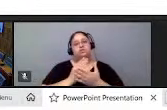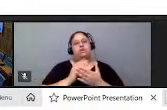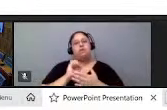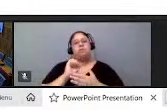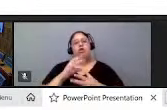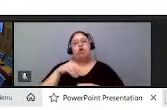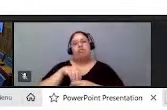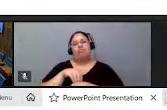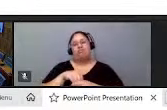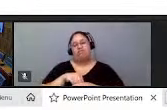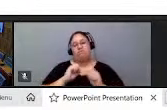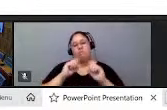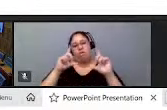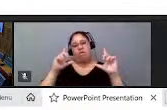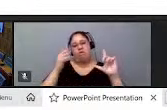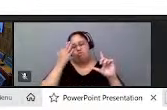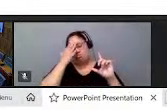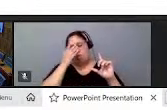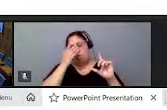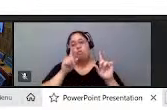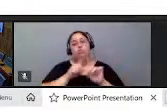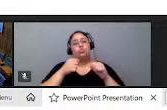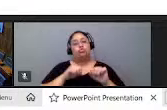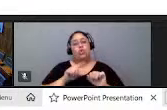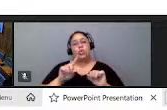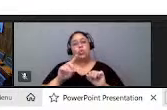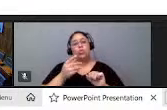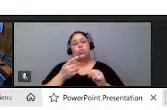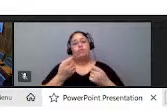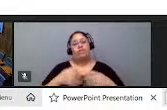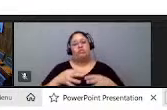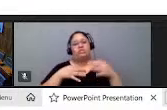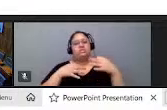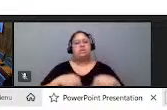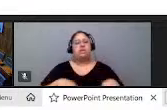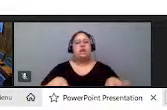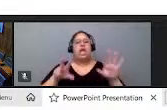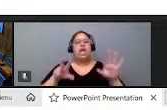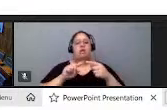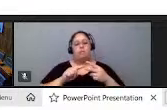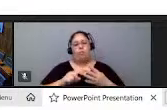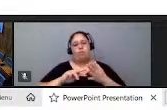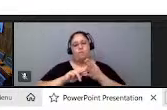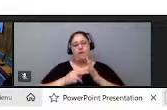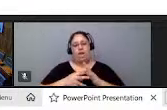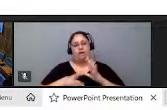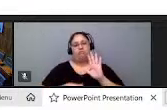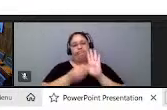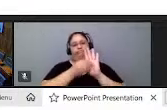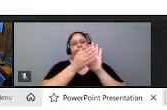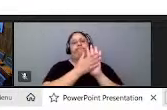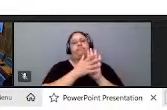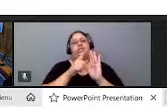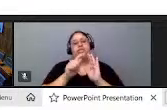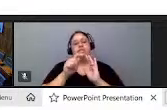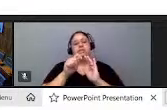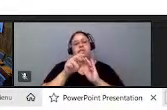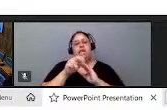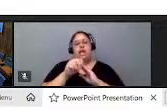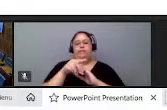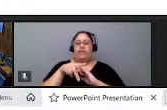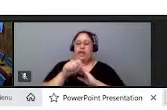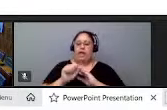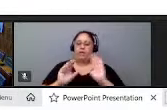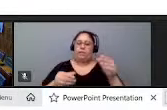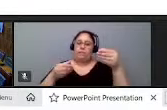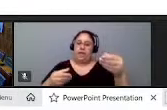content and I think chairperson as you've alluded uh the AO plan is contained in the tnpa pack um there